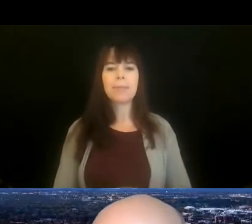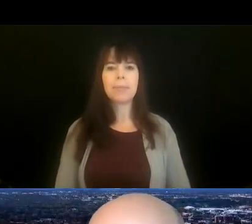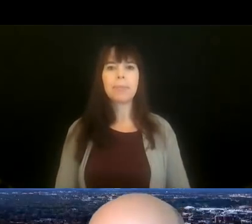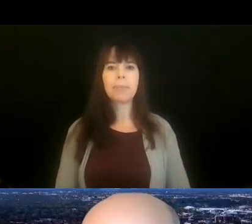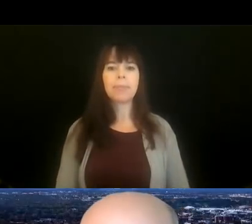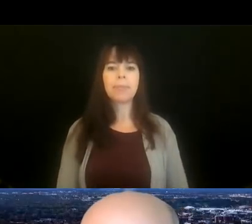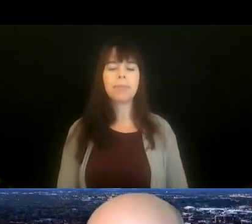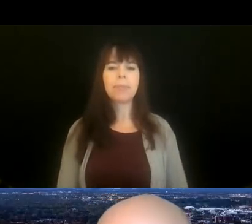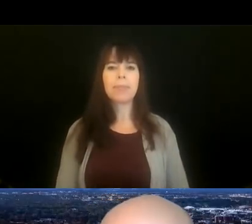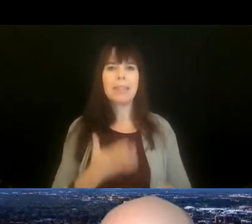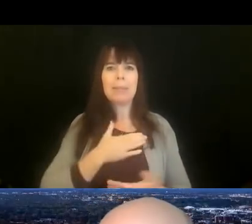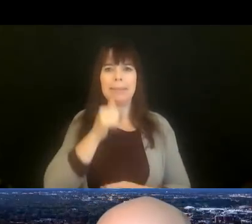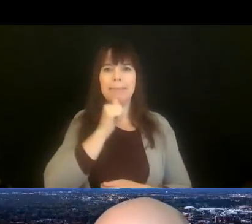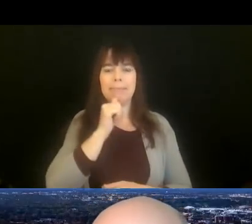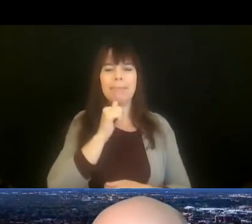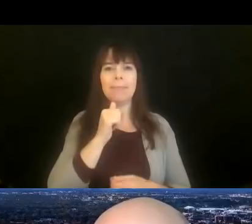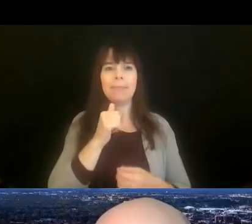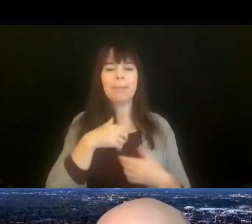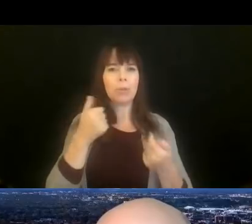and please bear with me as we try to